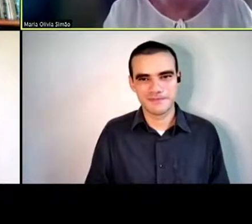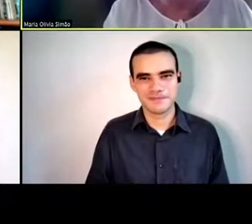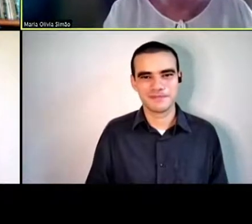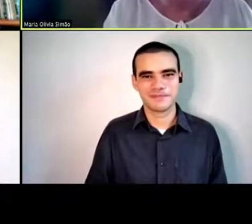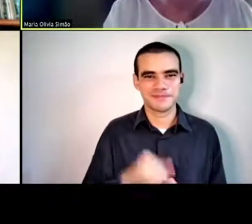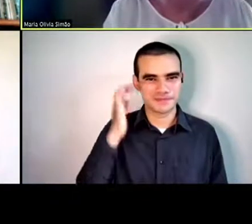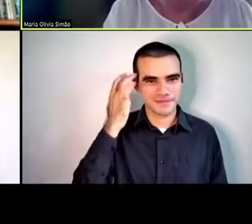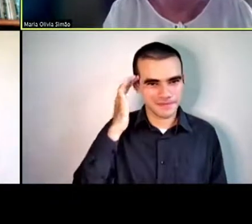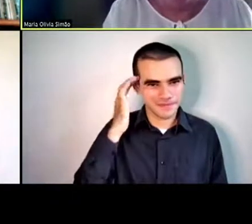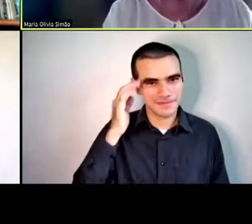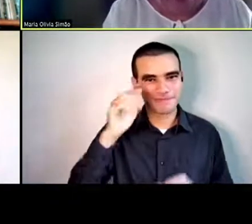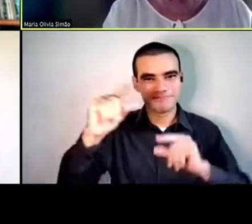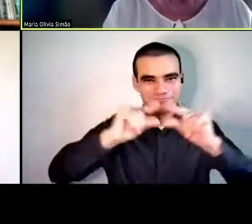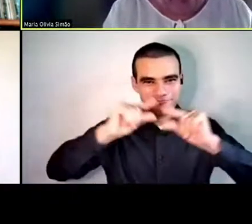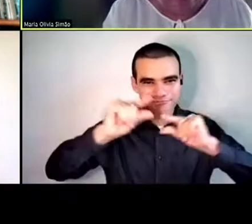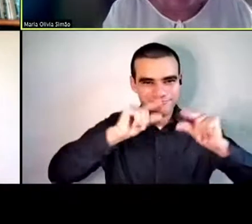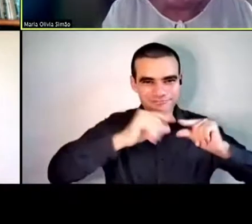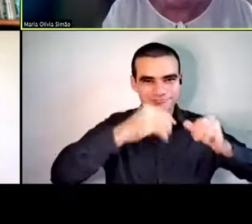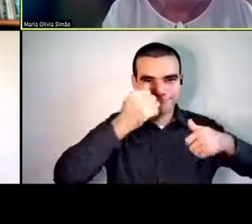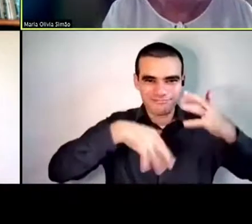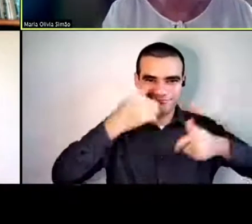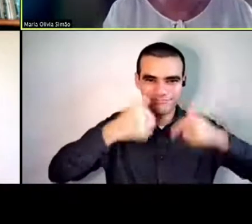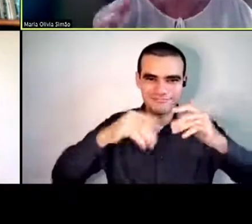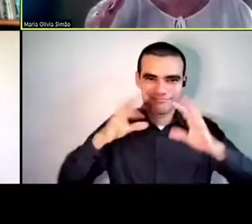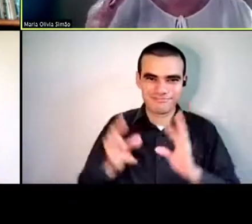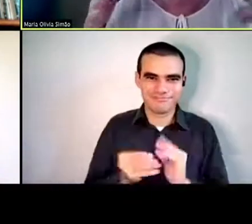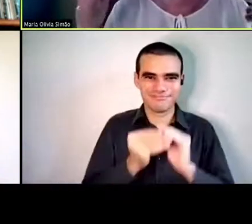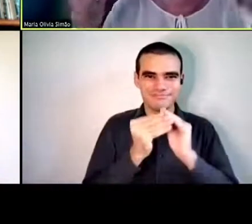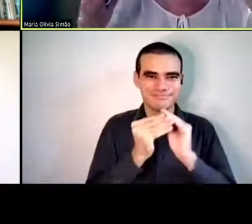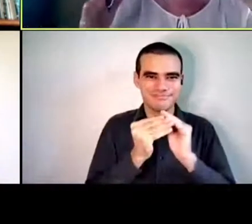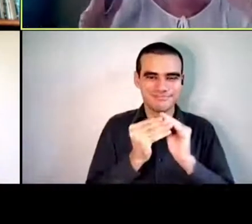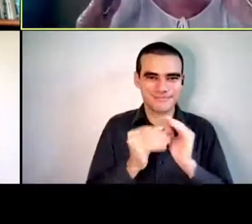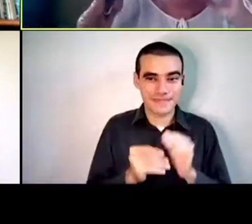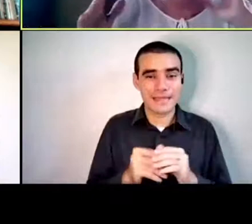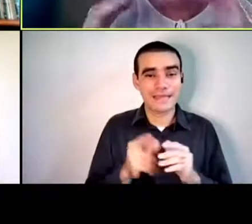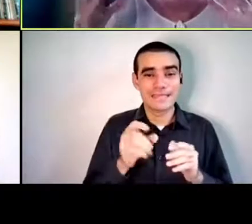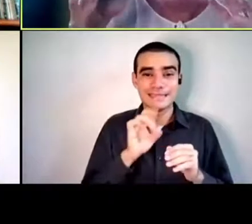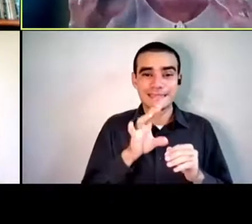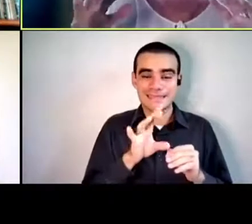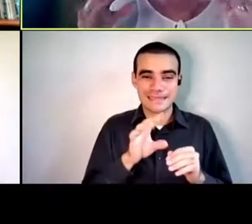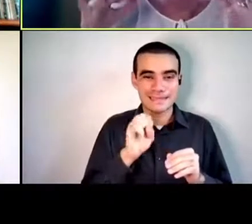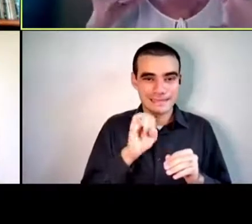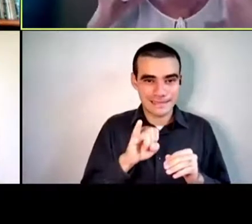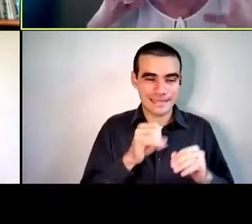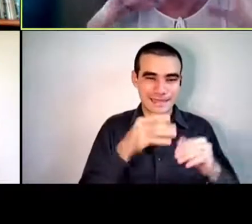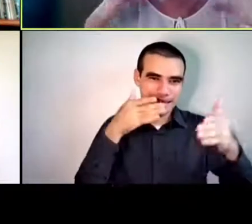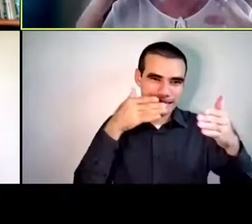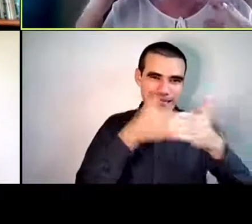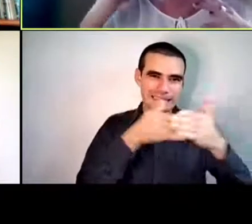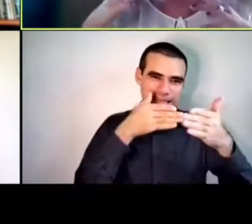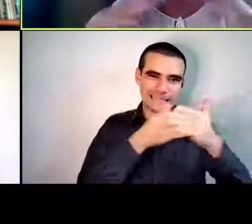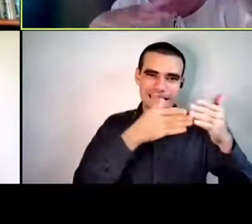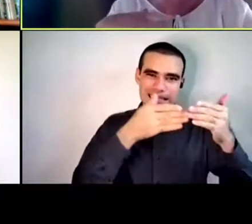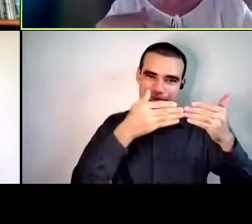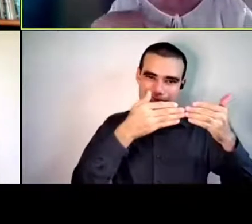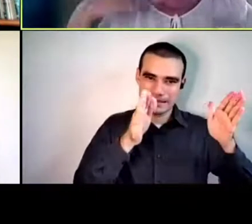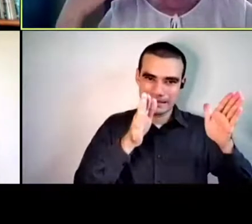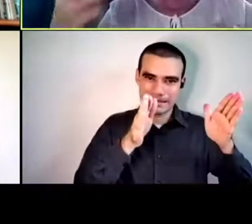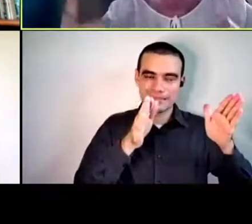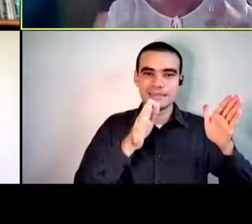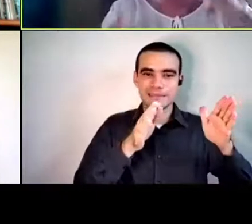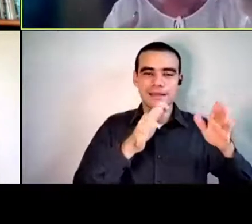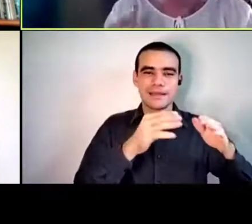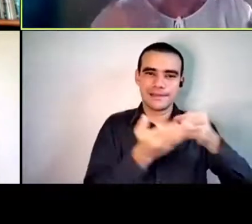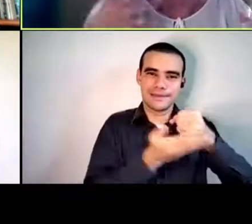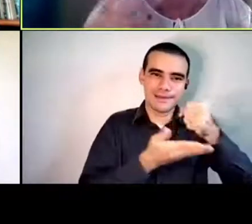Well, I think that this is what we talked about here. If we want to break this barrier